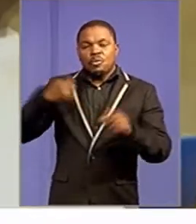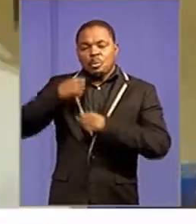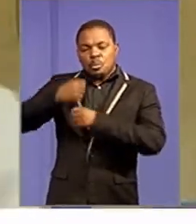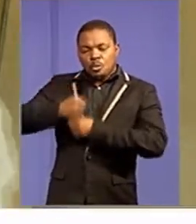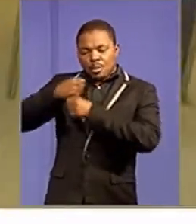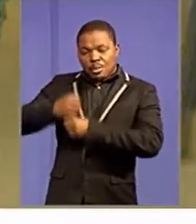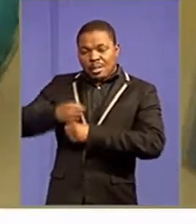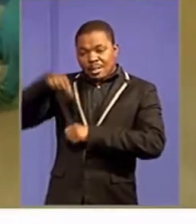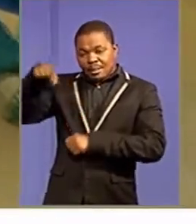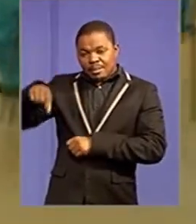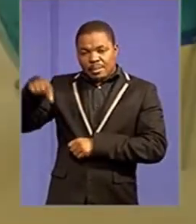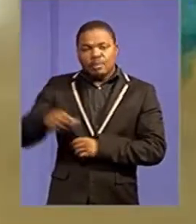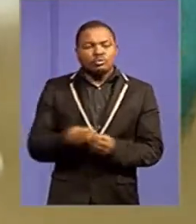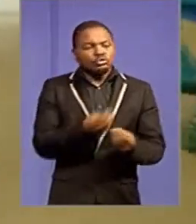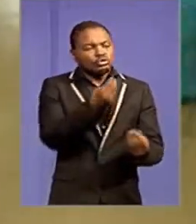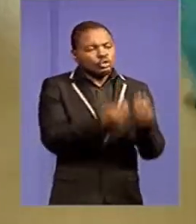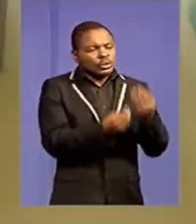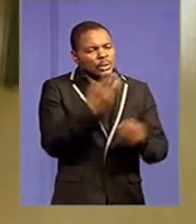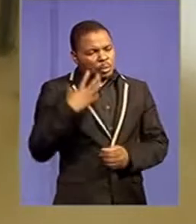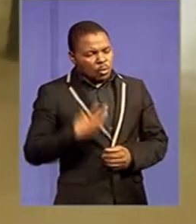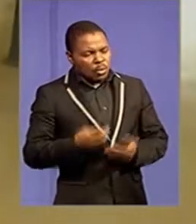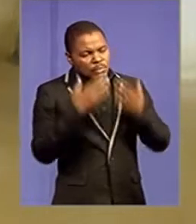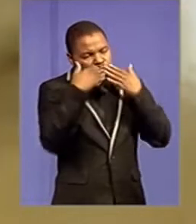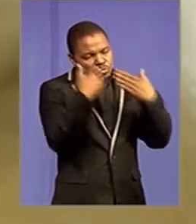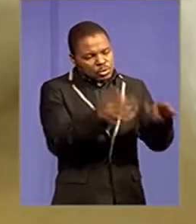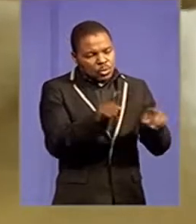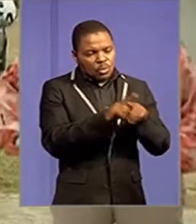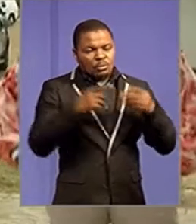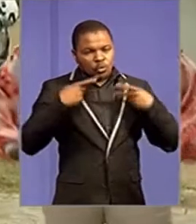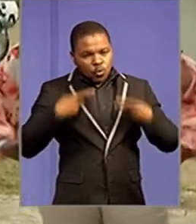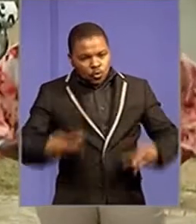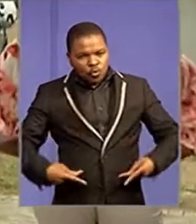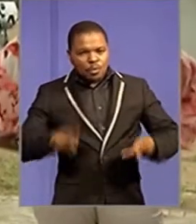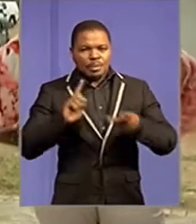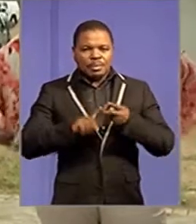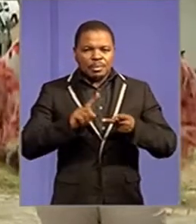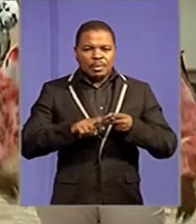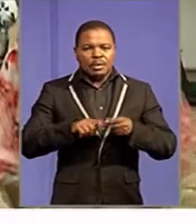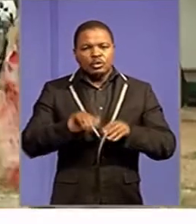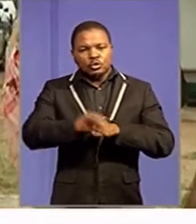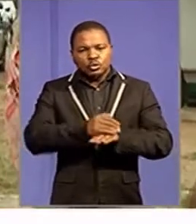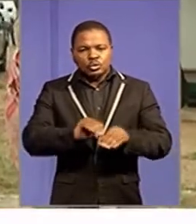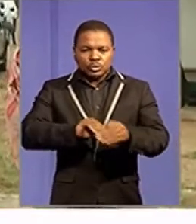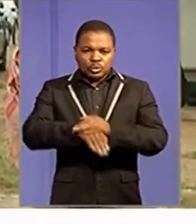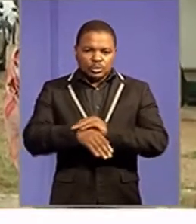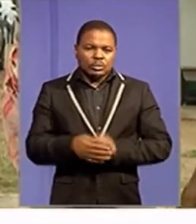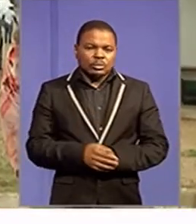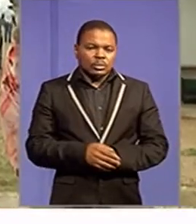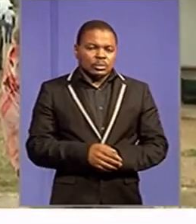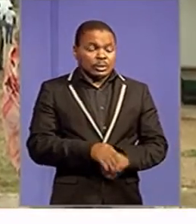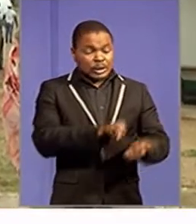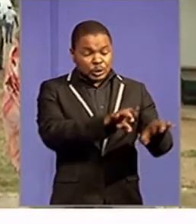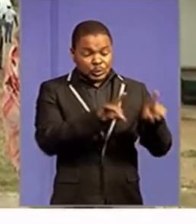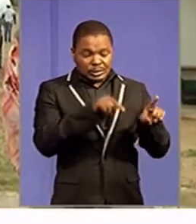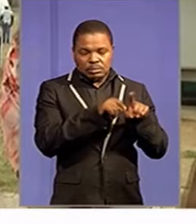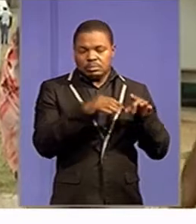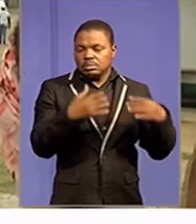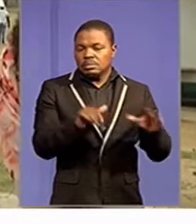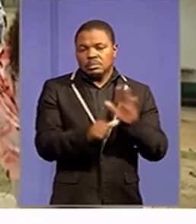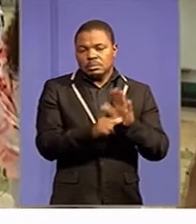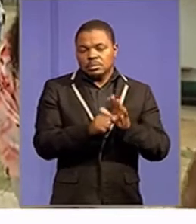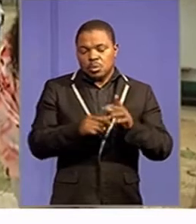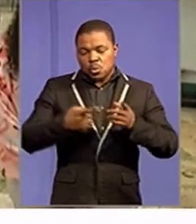abetse bana ba go tšwa malapeng a topa go tša fase di-uniform le dieta. Education is a societal matter, so we have a responsibility ourselves